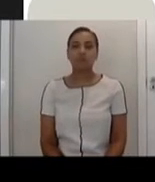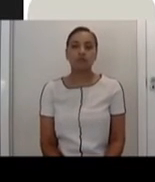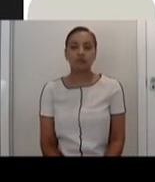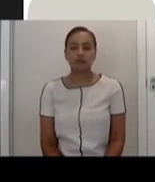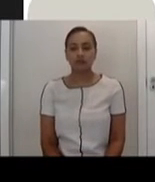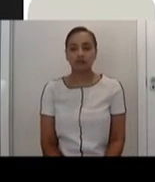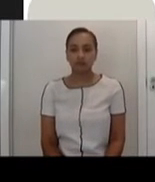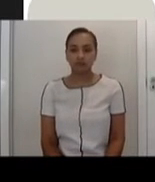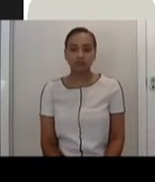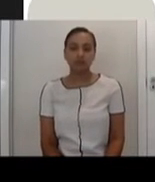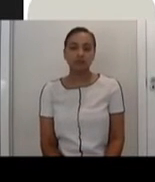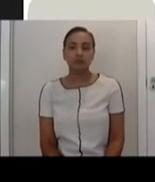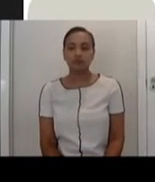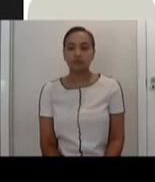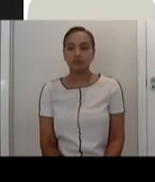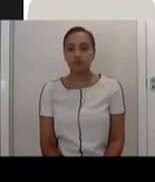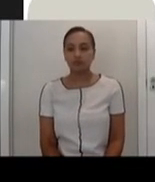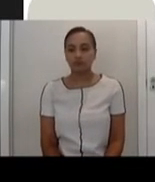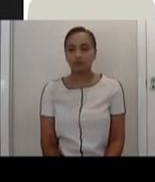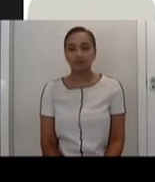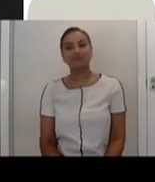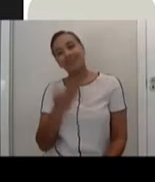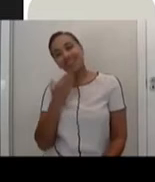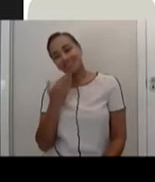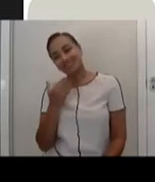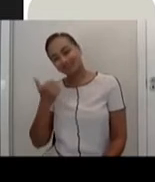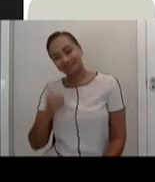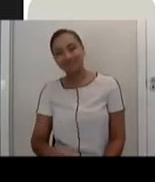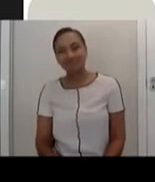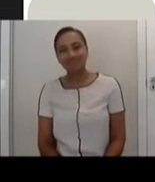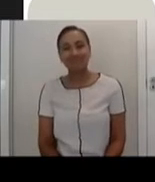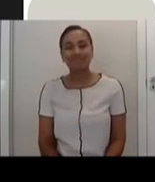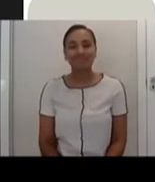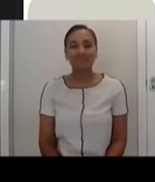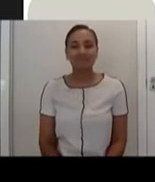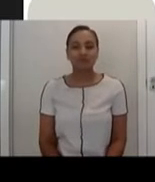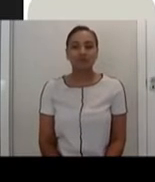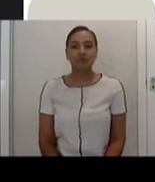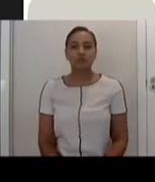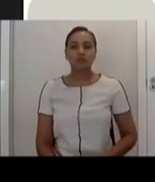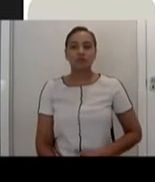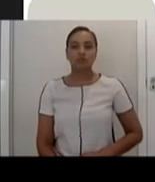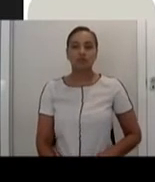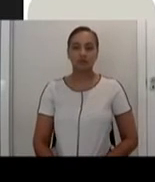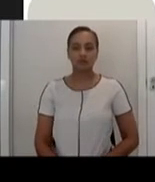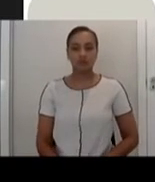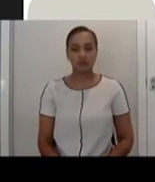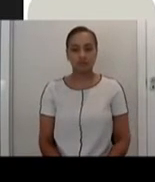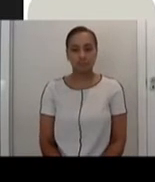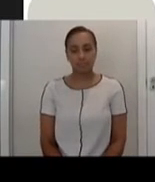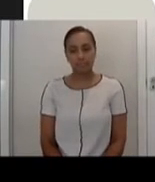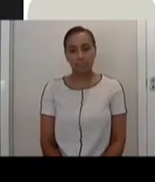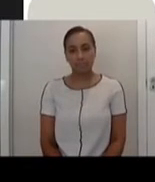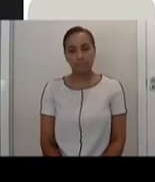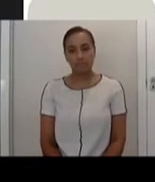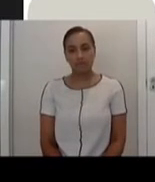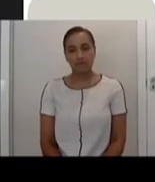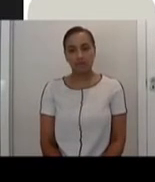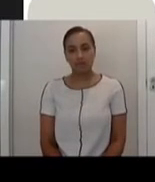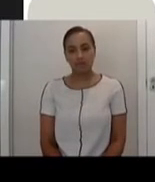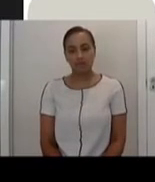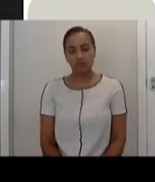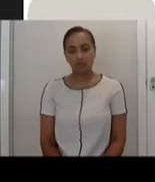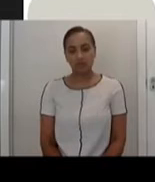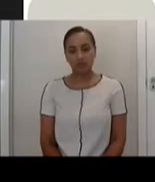you. Thank you, Fazila. I'm just going to share my screen with people so that they can see the slides as